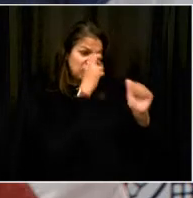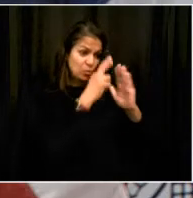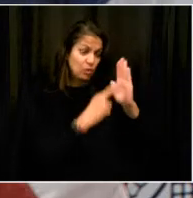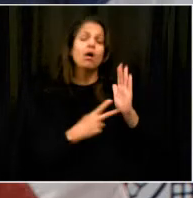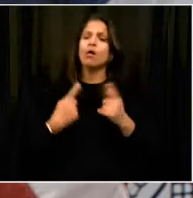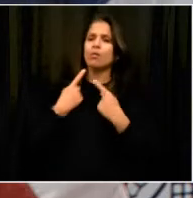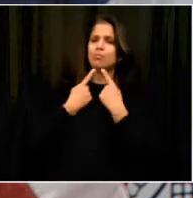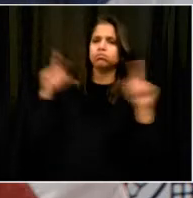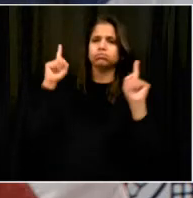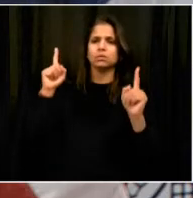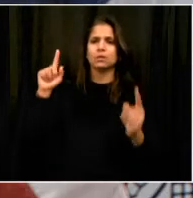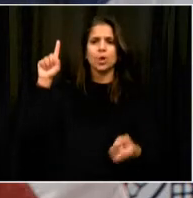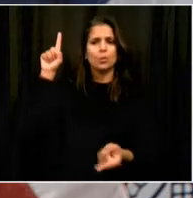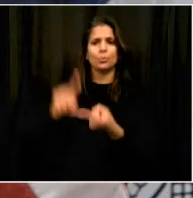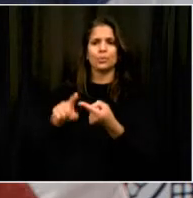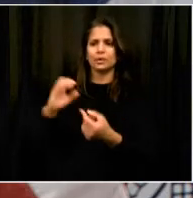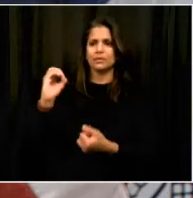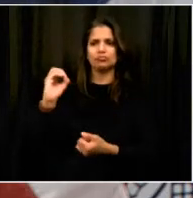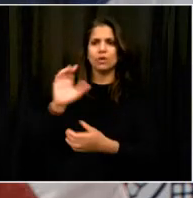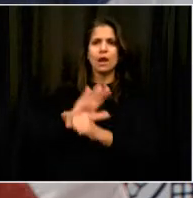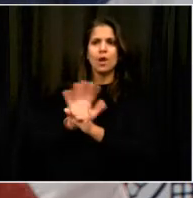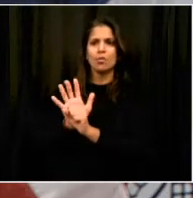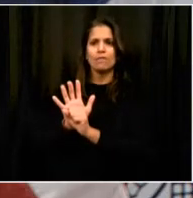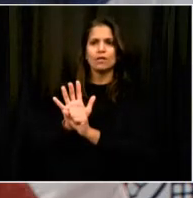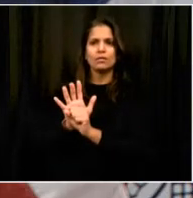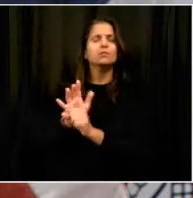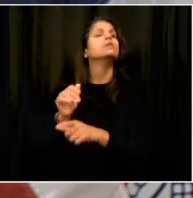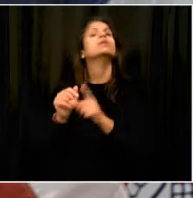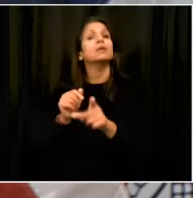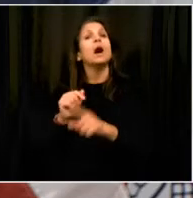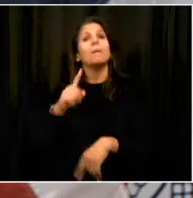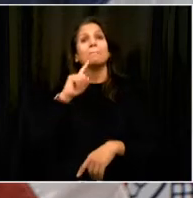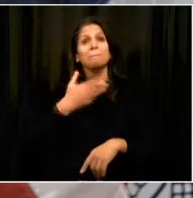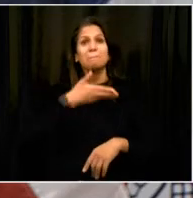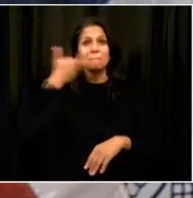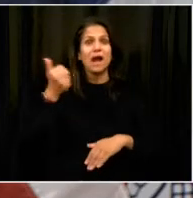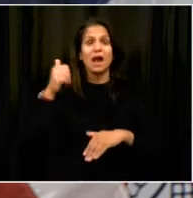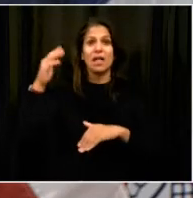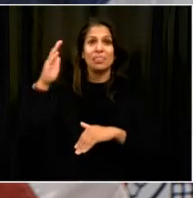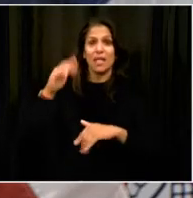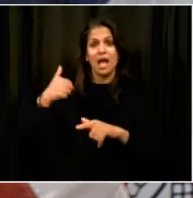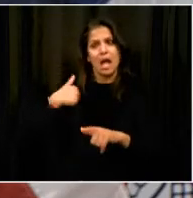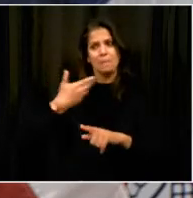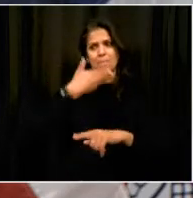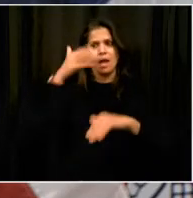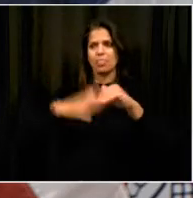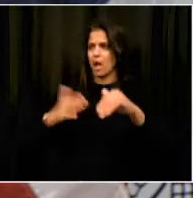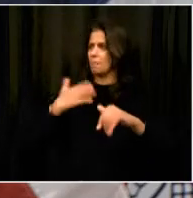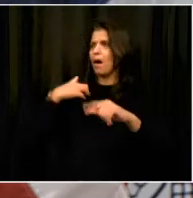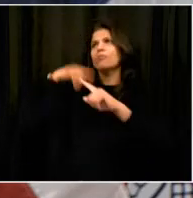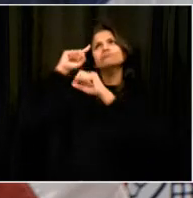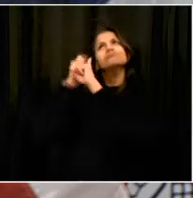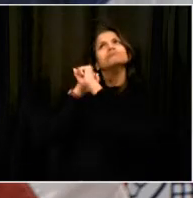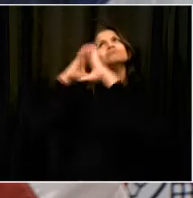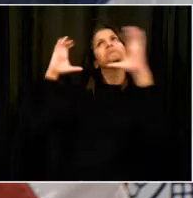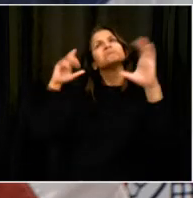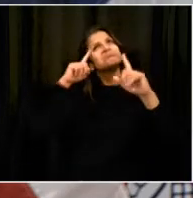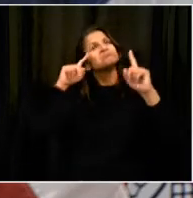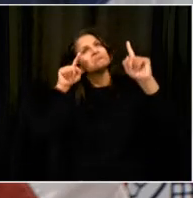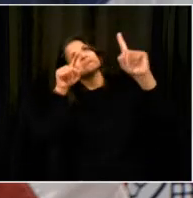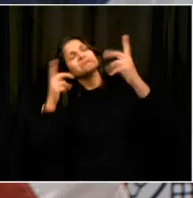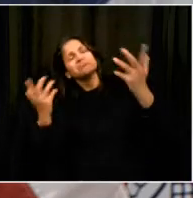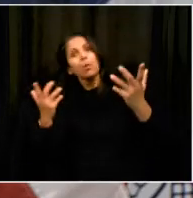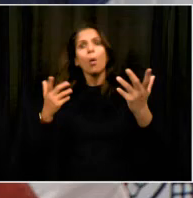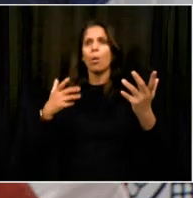It is now proven, here's the biggest school system in the country. This is the best proving ground you possibly could have.